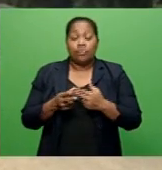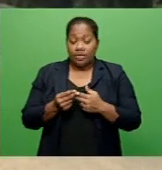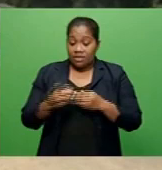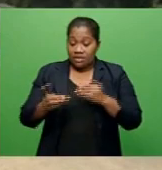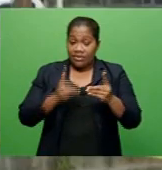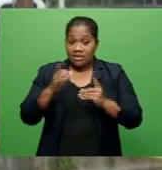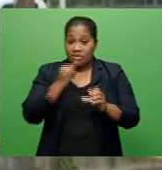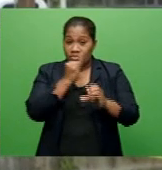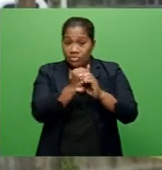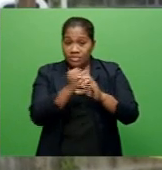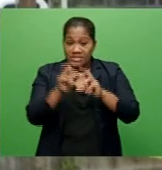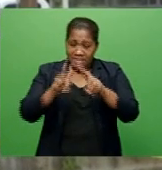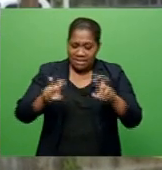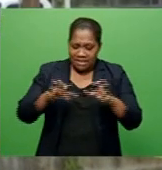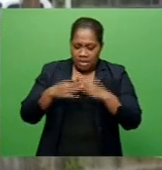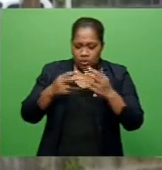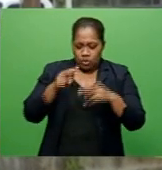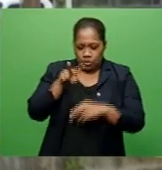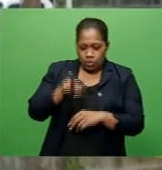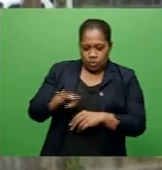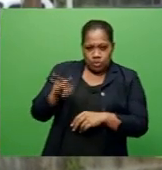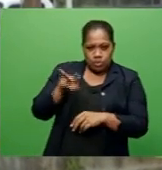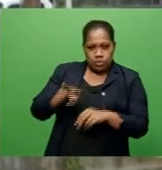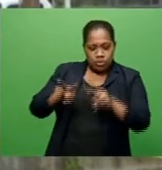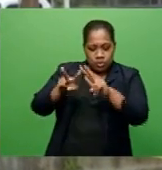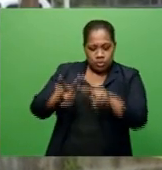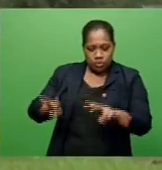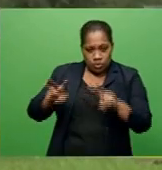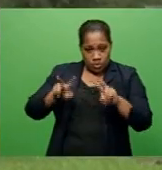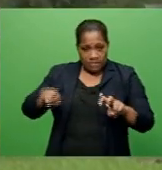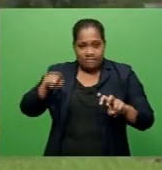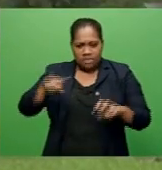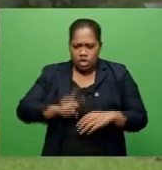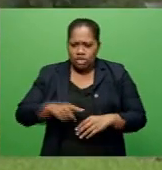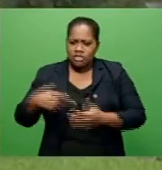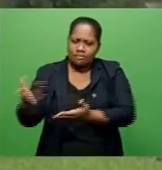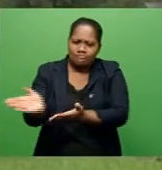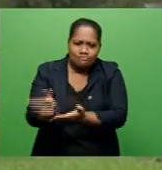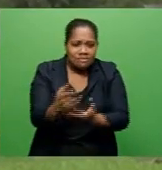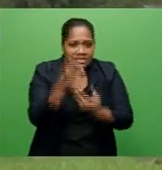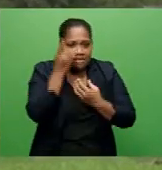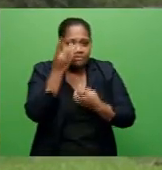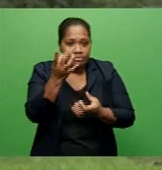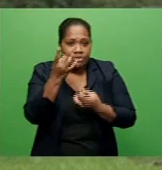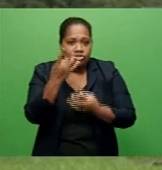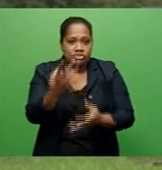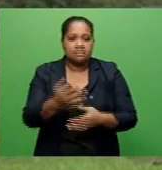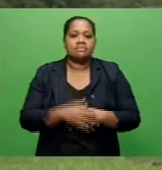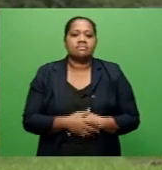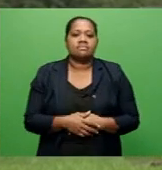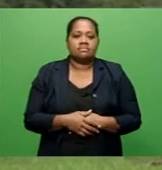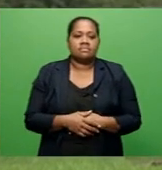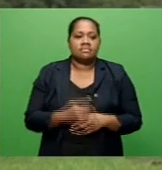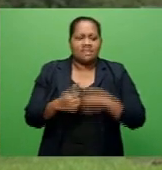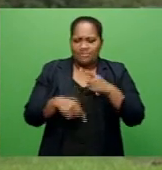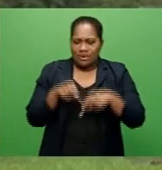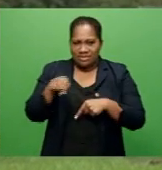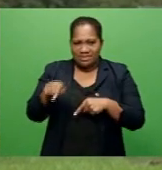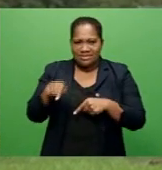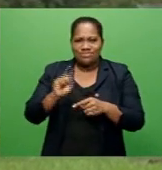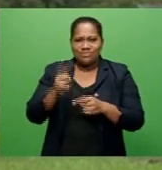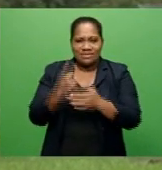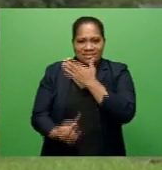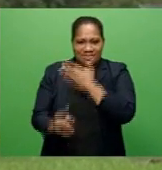is overseeing the investigation. Investigators continued gathering information and statements to ascertain the circumstances surrounding